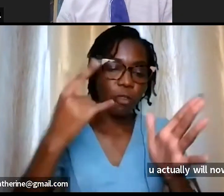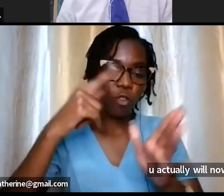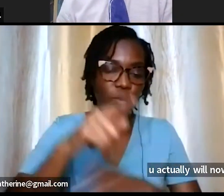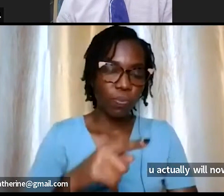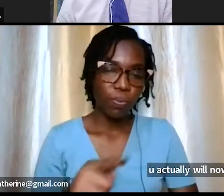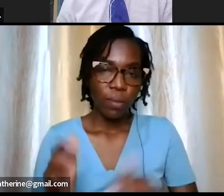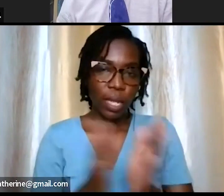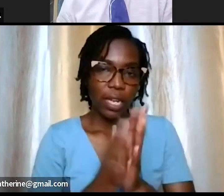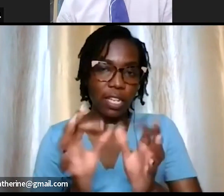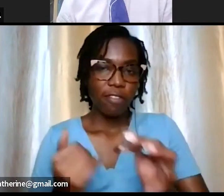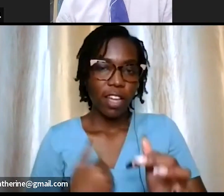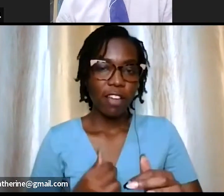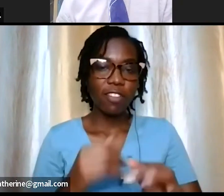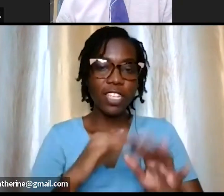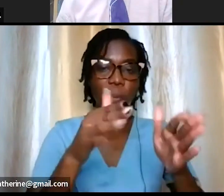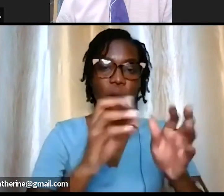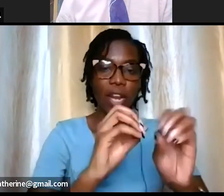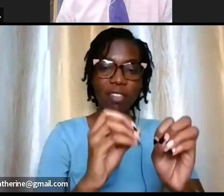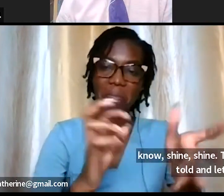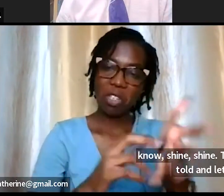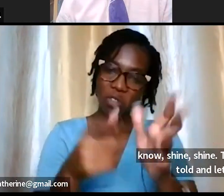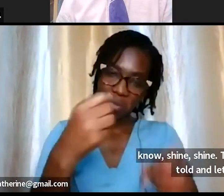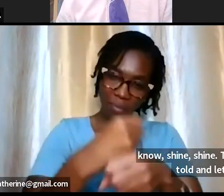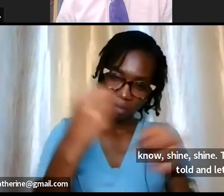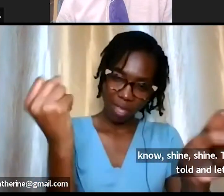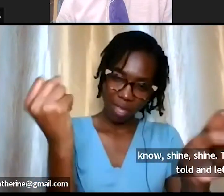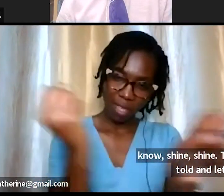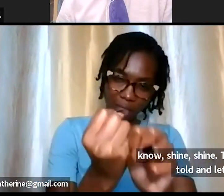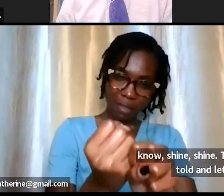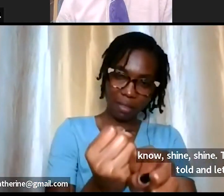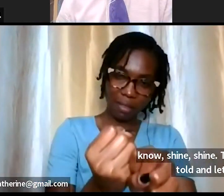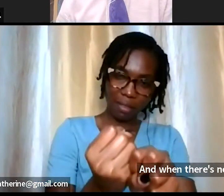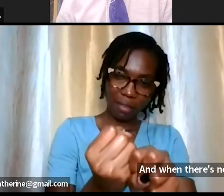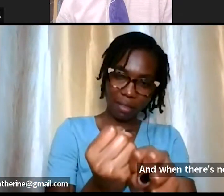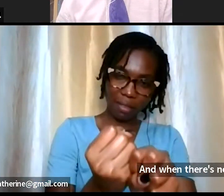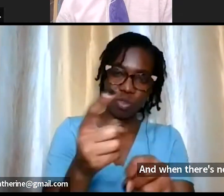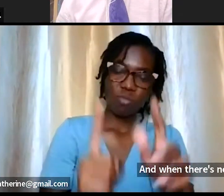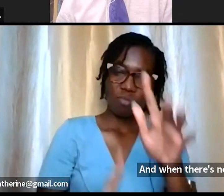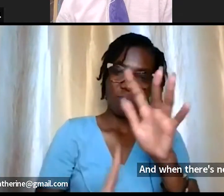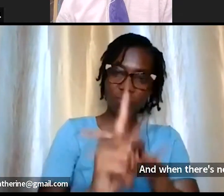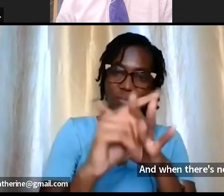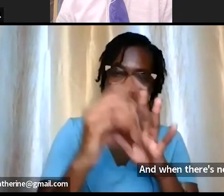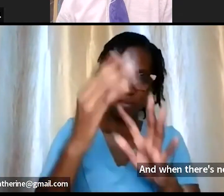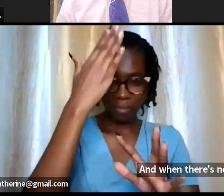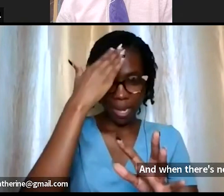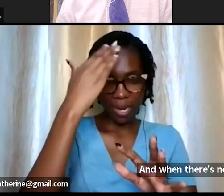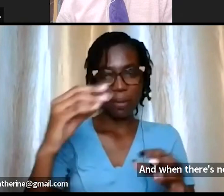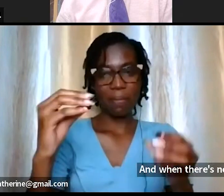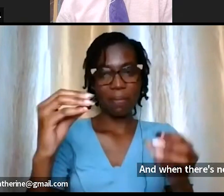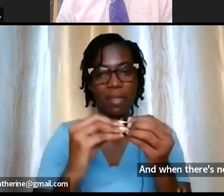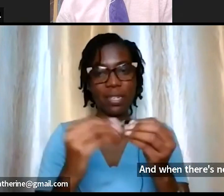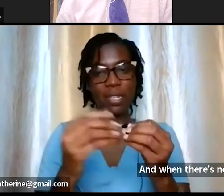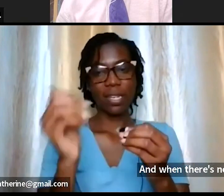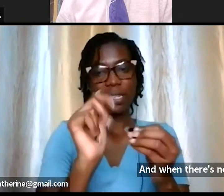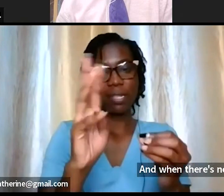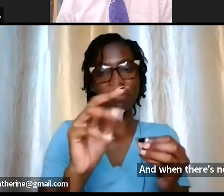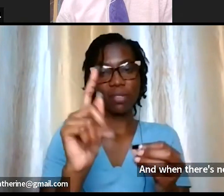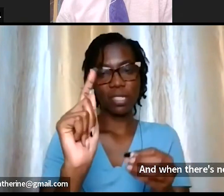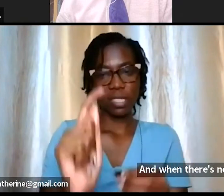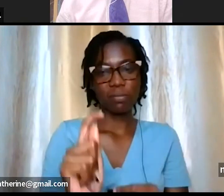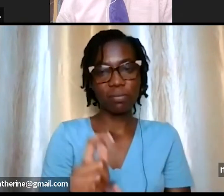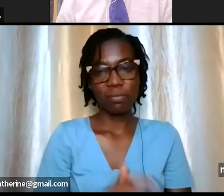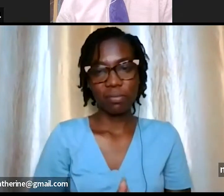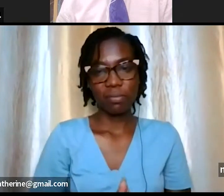one. Come up with a Monday meetings for SMT, senior management or senior leadership teams. Initiate